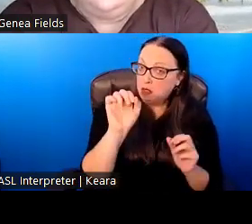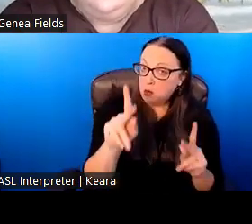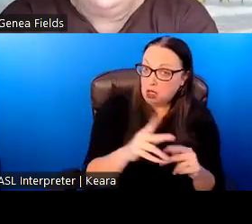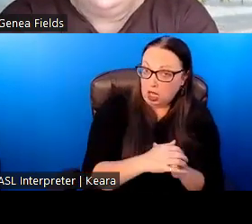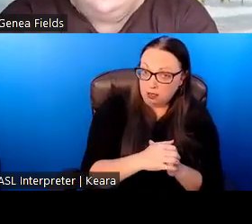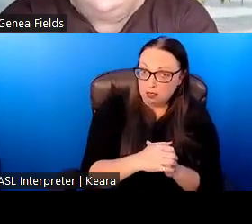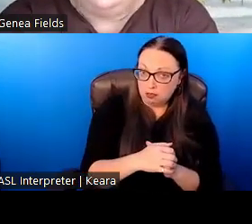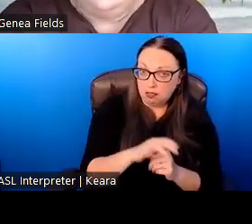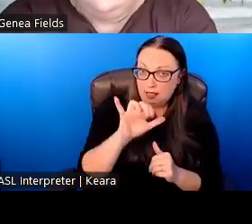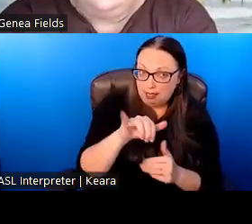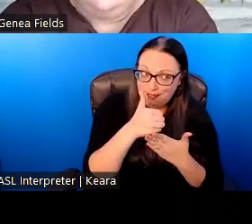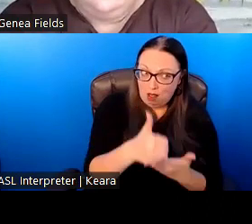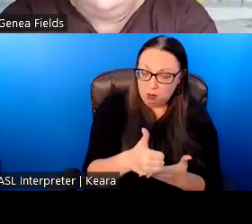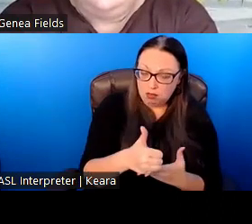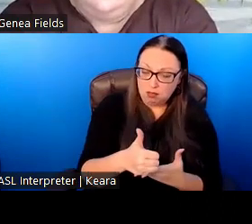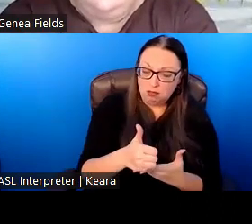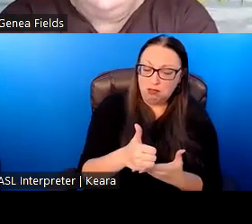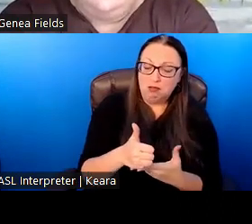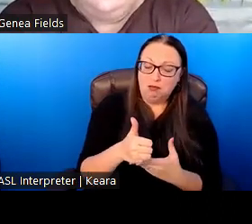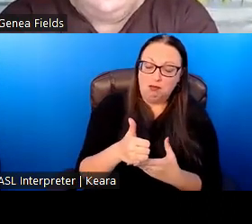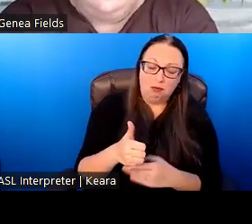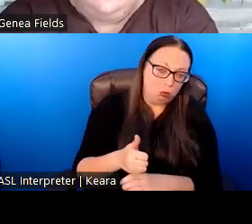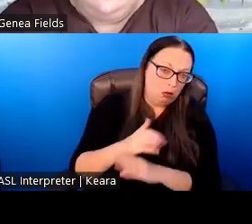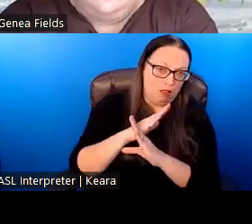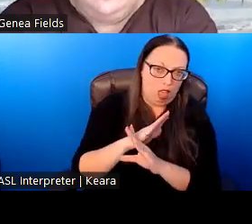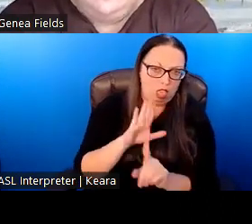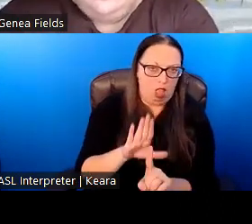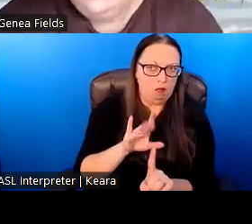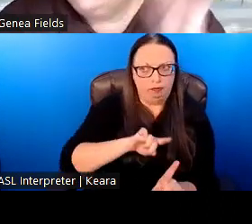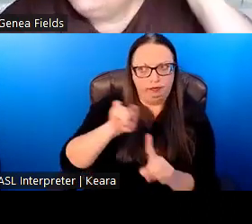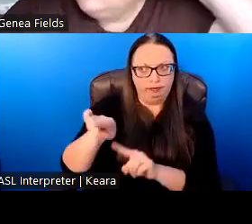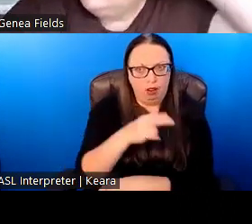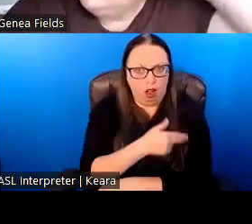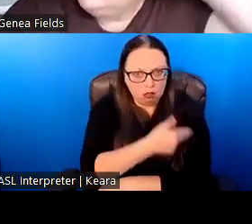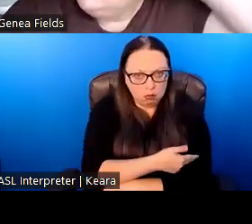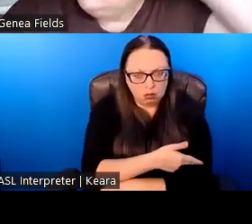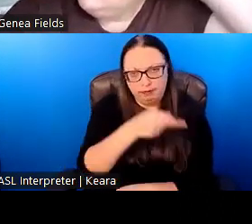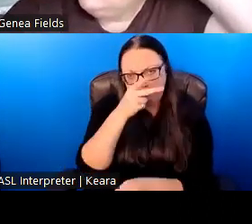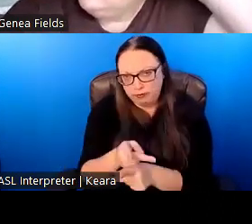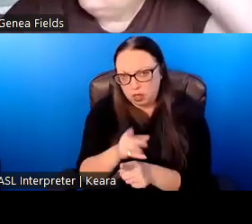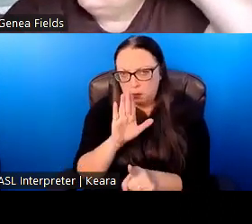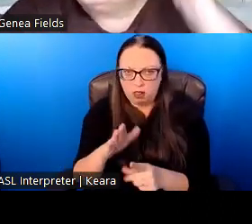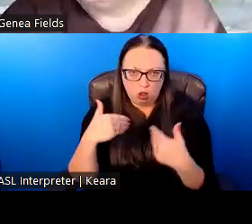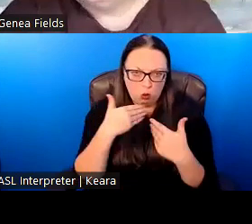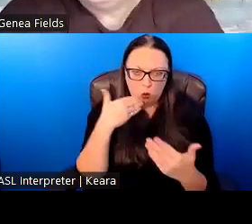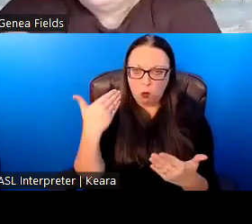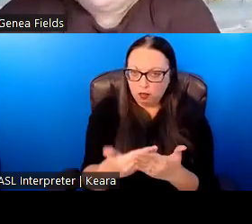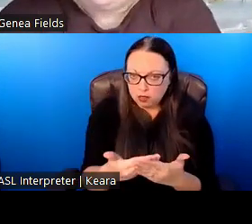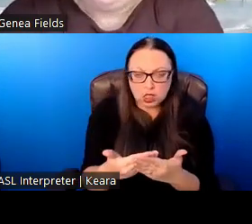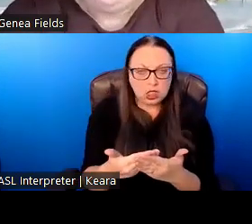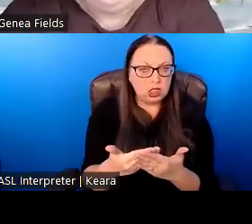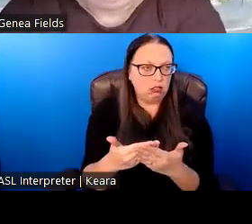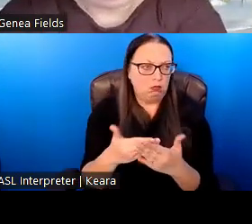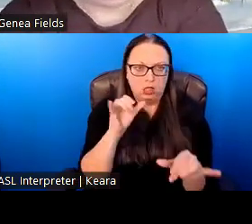is what helps keep them out of the hospital. It helps them maintain their wellness. It helps them be independent, all of